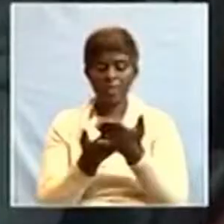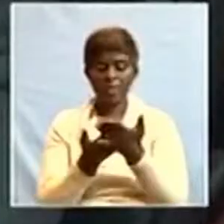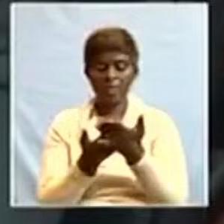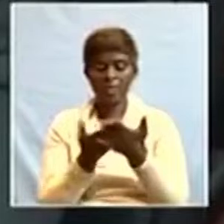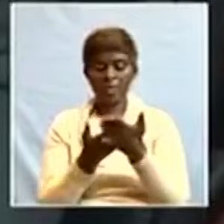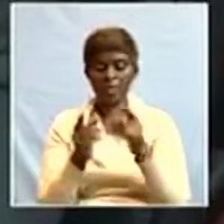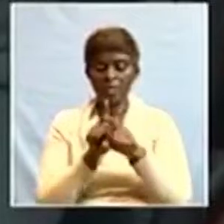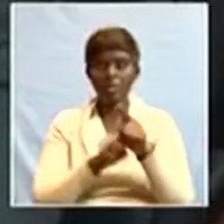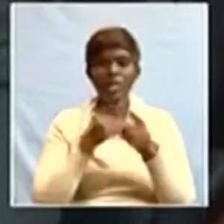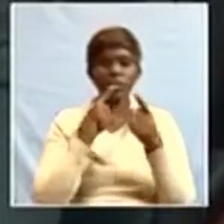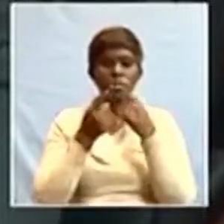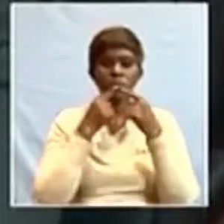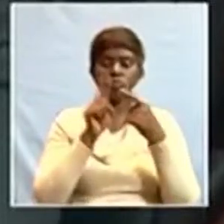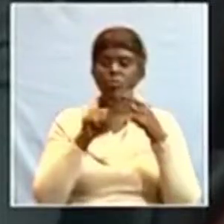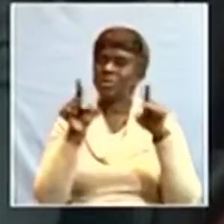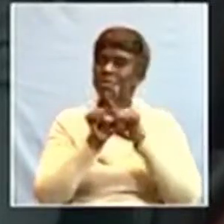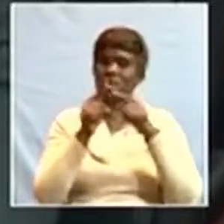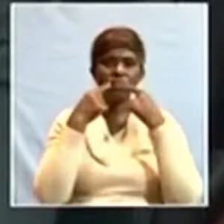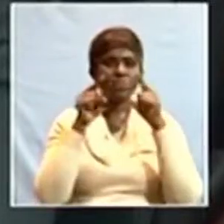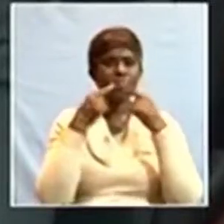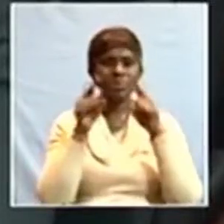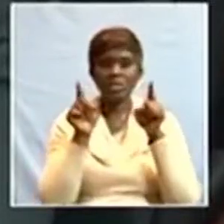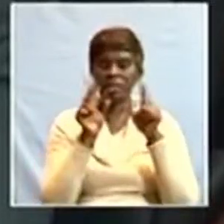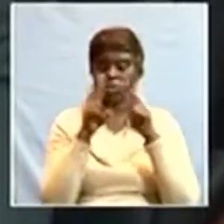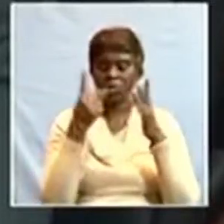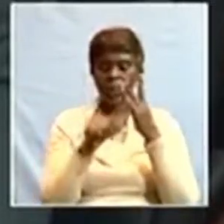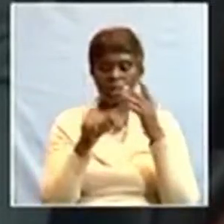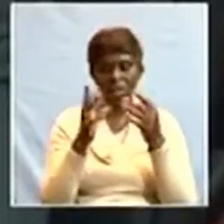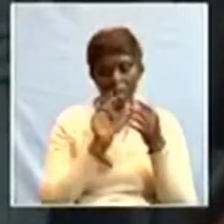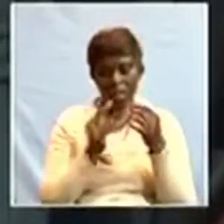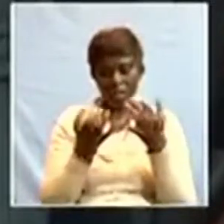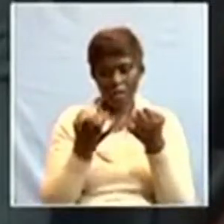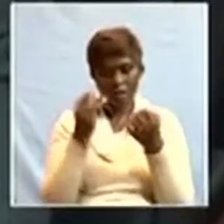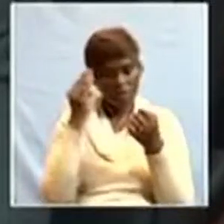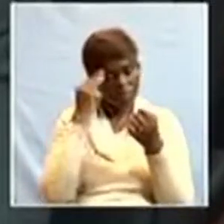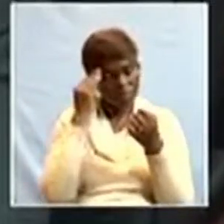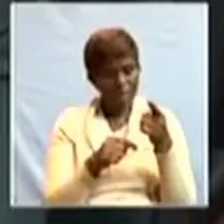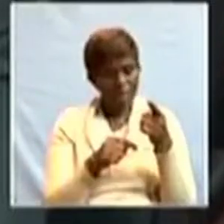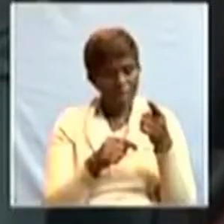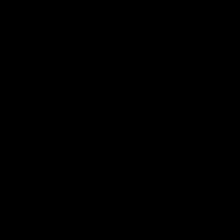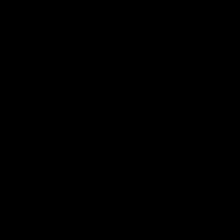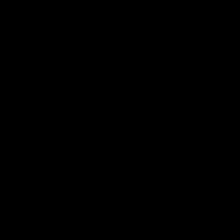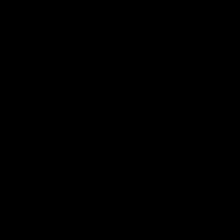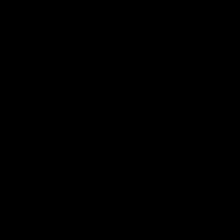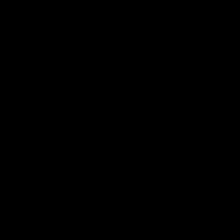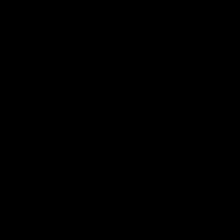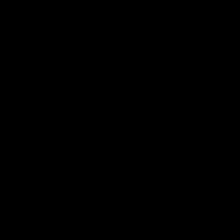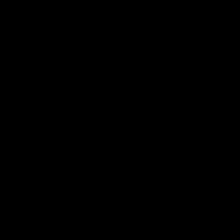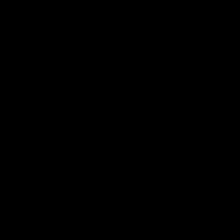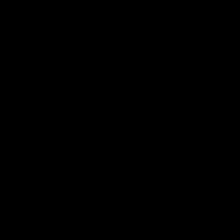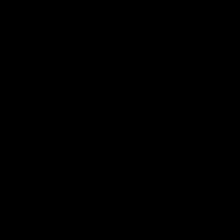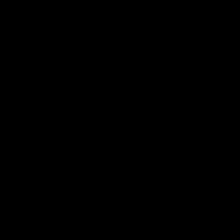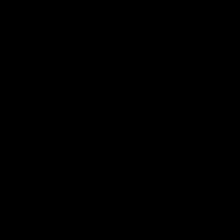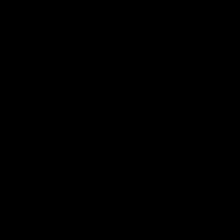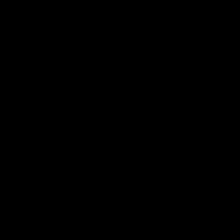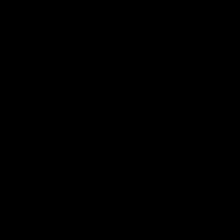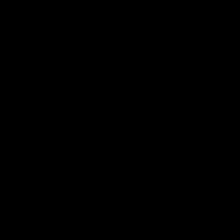are actually speaking to the secular. So we want to find out as a committee, why is it that officers don't?